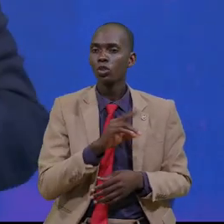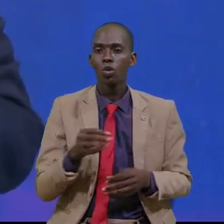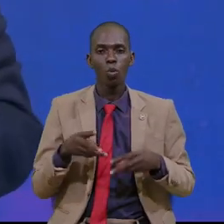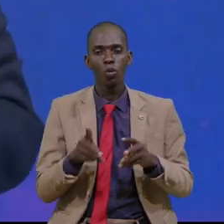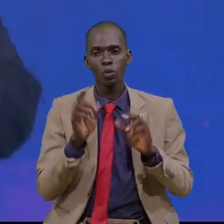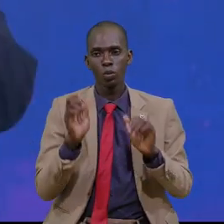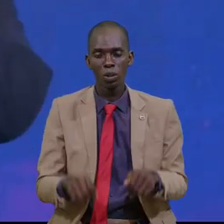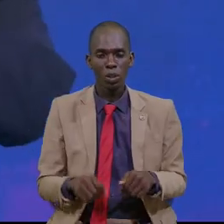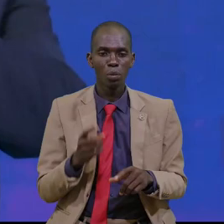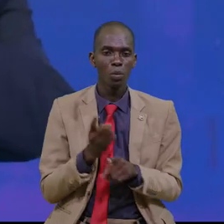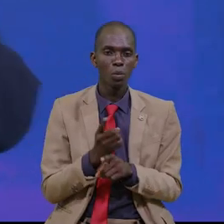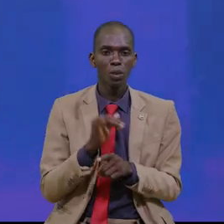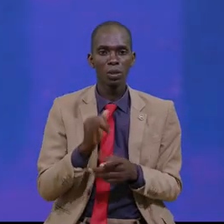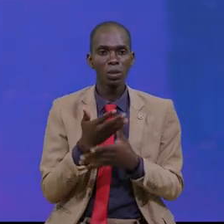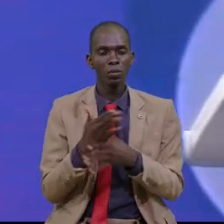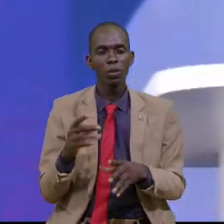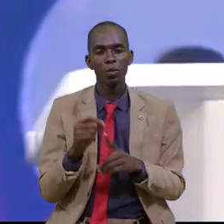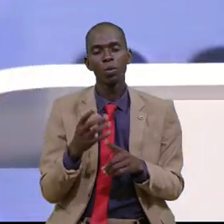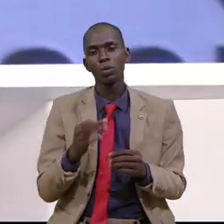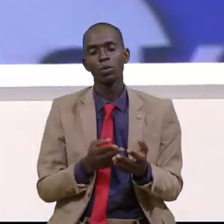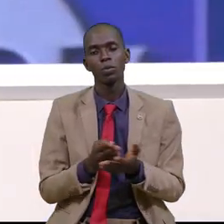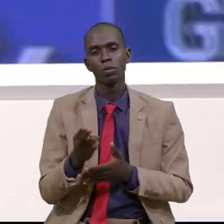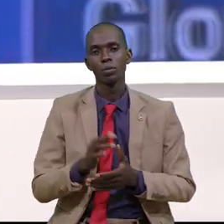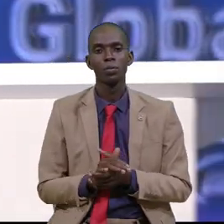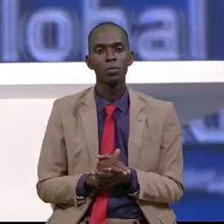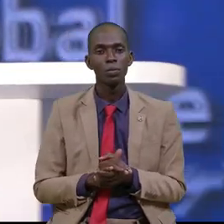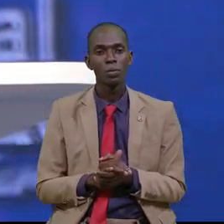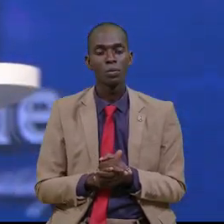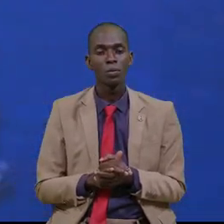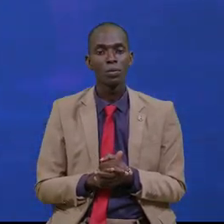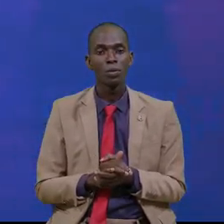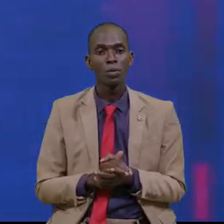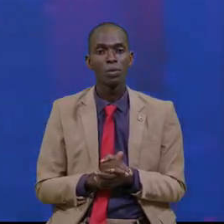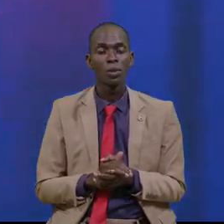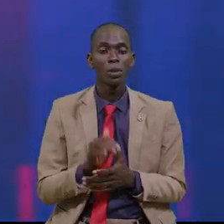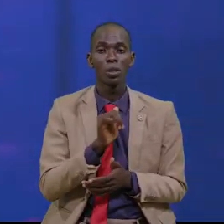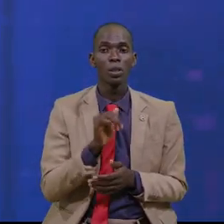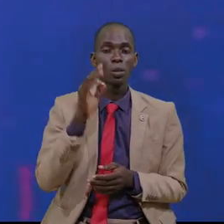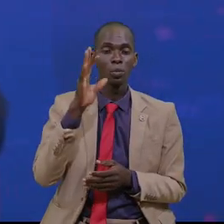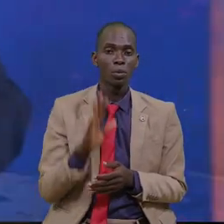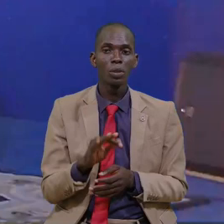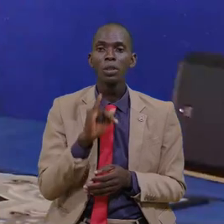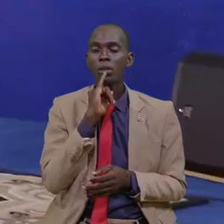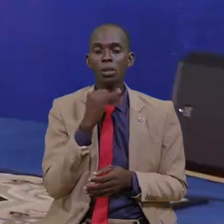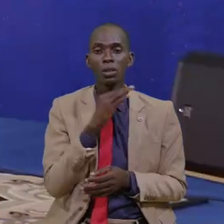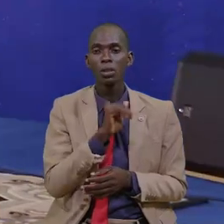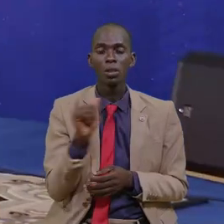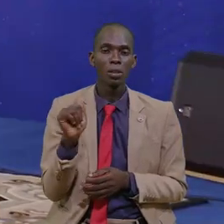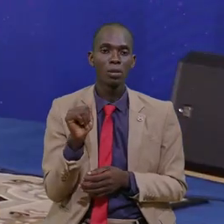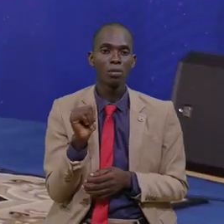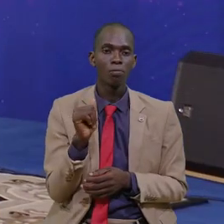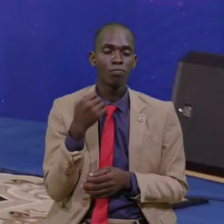the word of truth. Now look, the preacher is a fornicator and